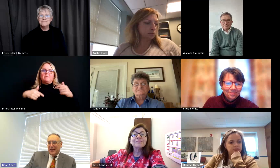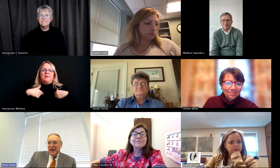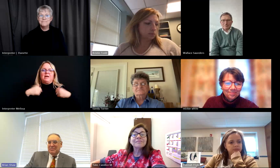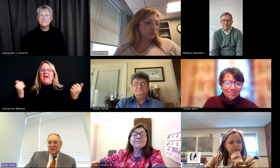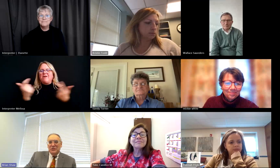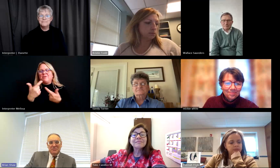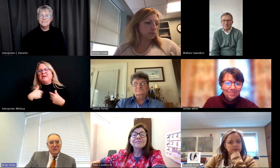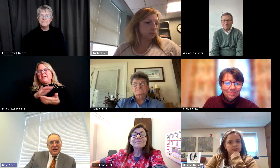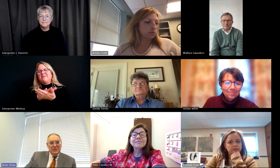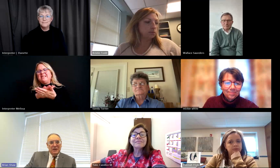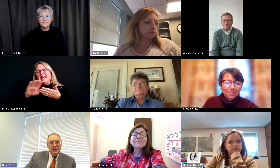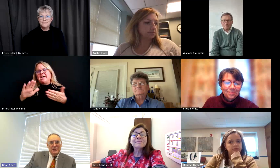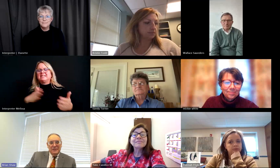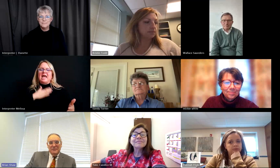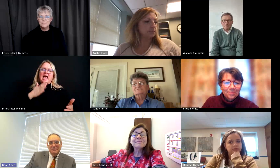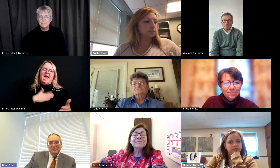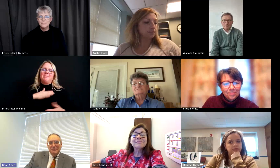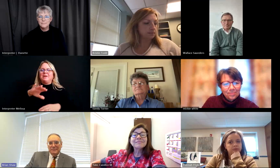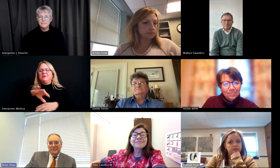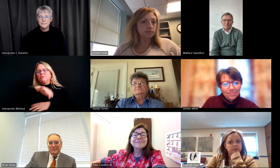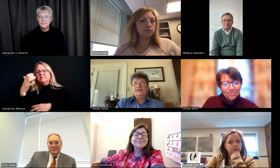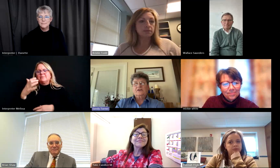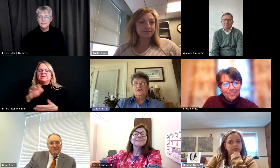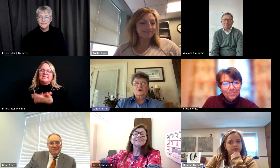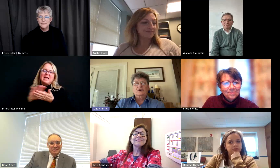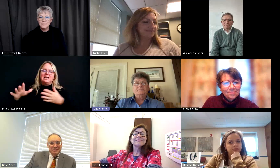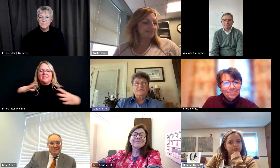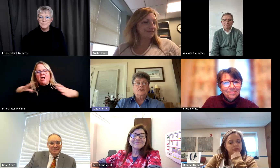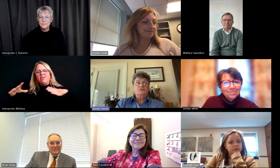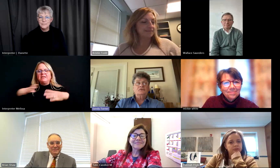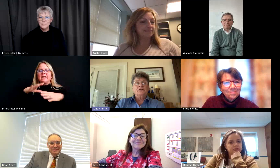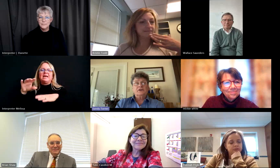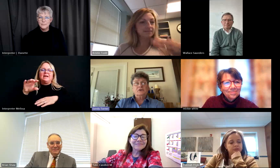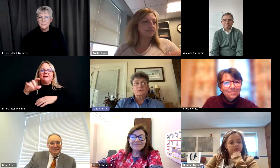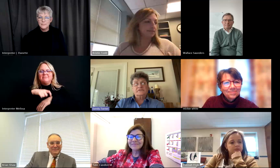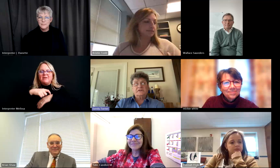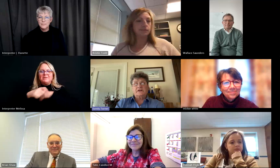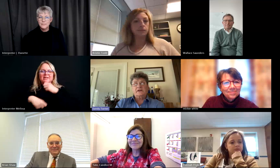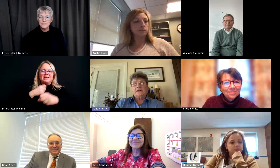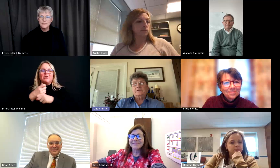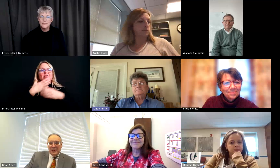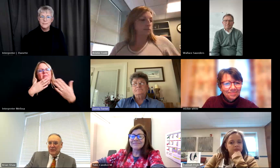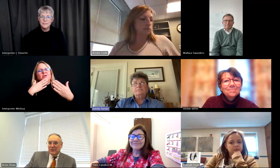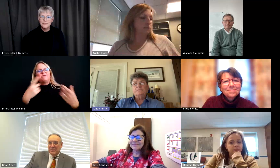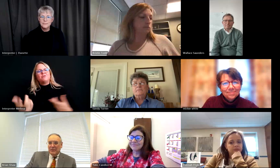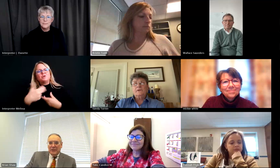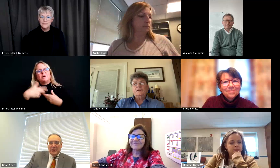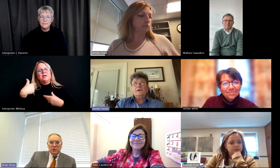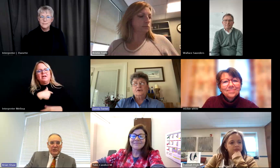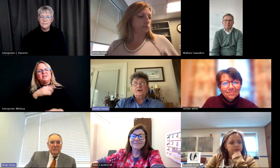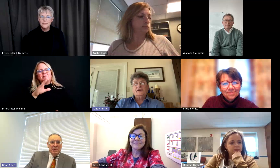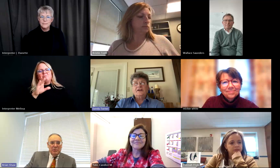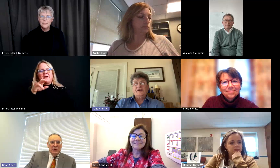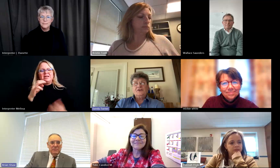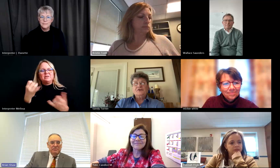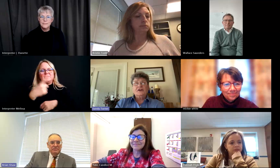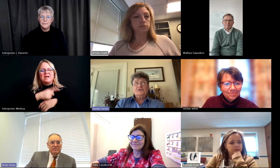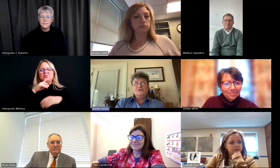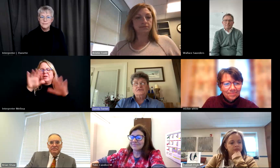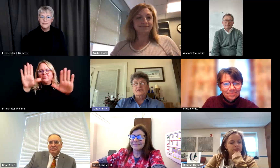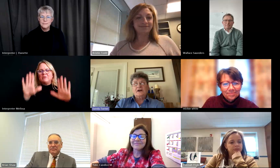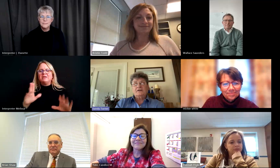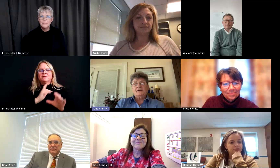have a happy Christmas, nice holiday season. Thank you, Brian. Thank you for being here with us today again. It's great to be with you.